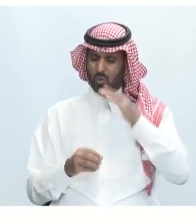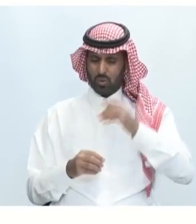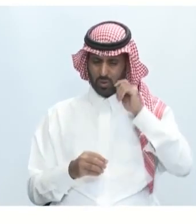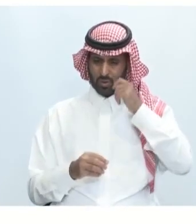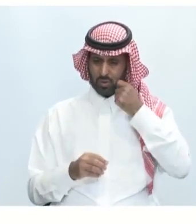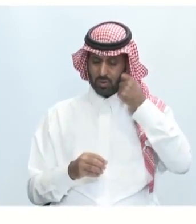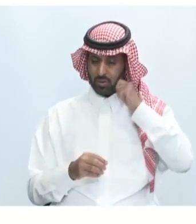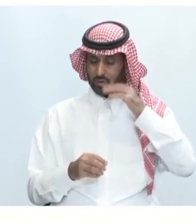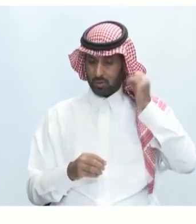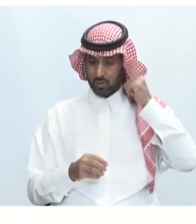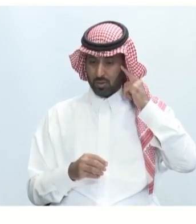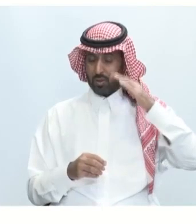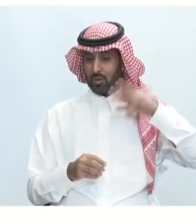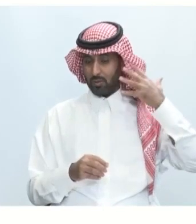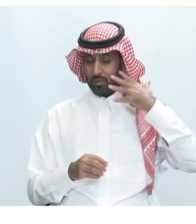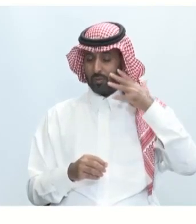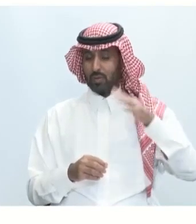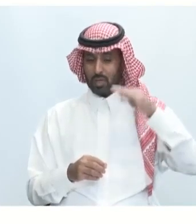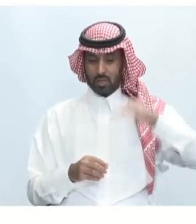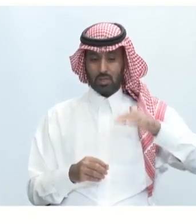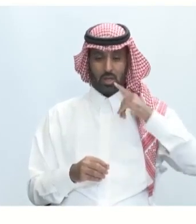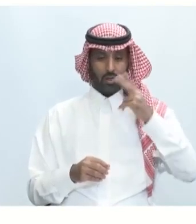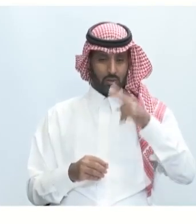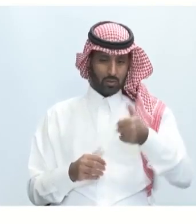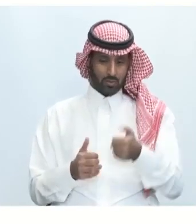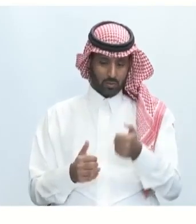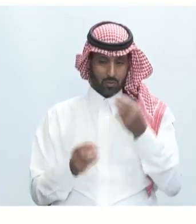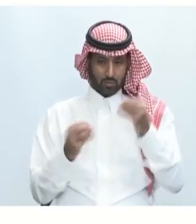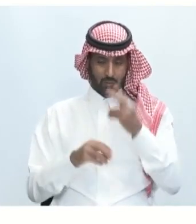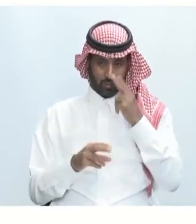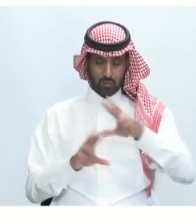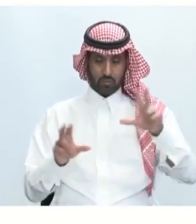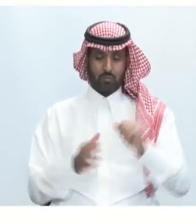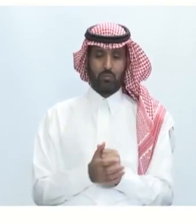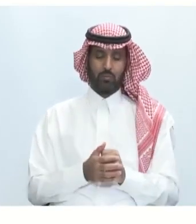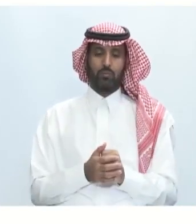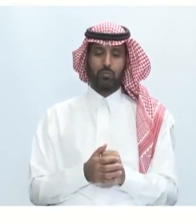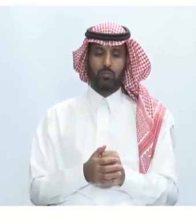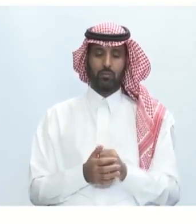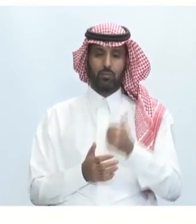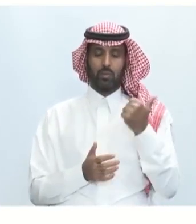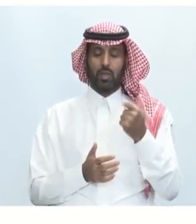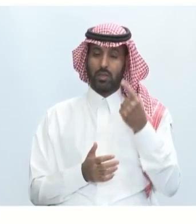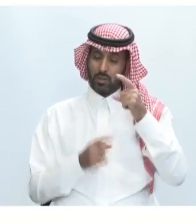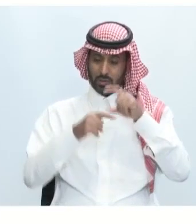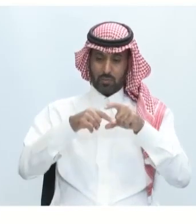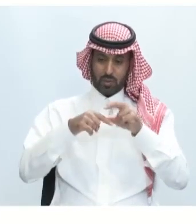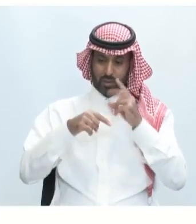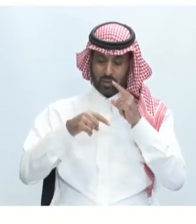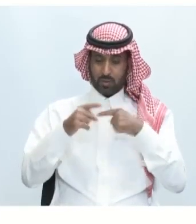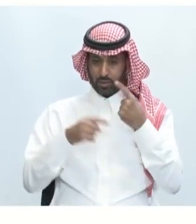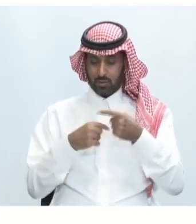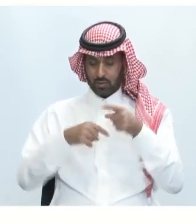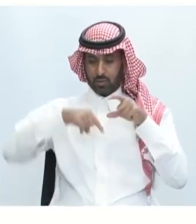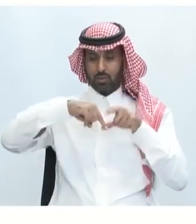5 years, teens have been watching 6% more TV. So in the last 5 years, teens have been